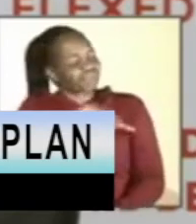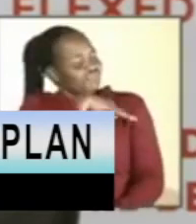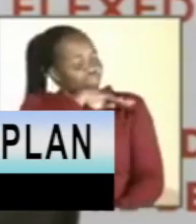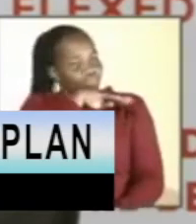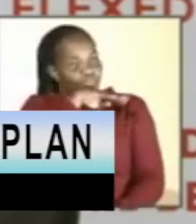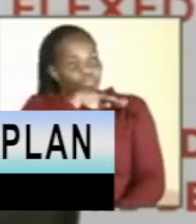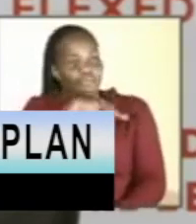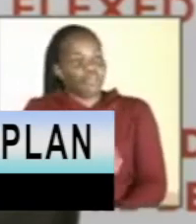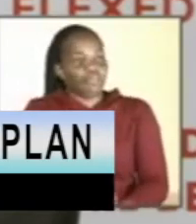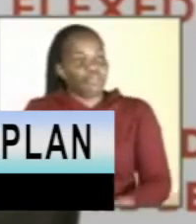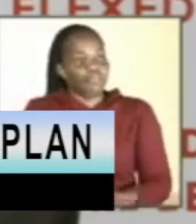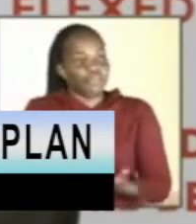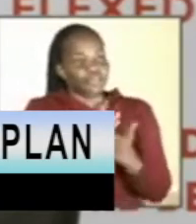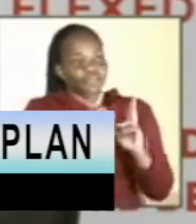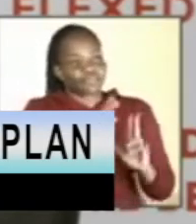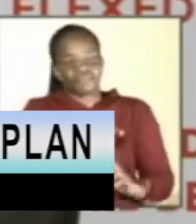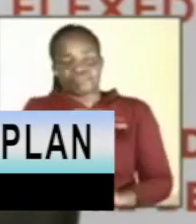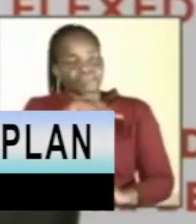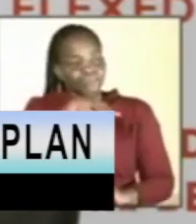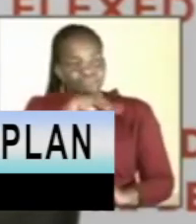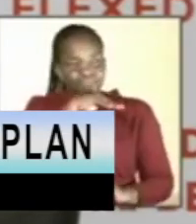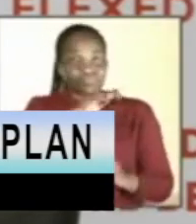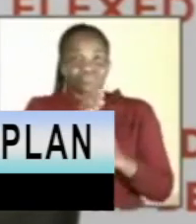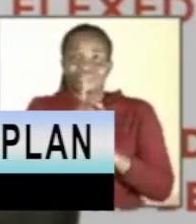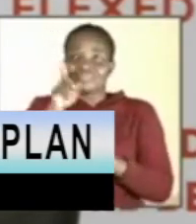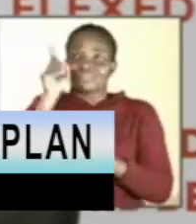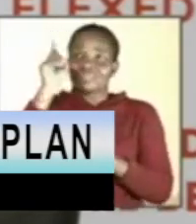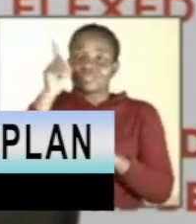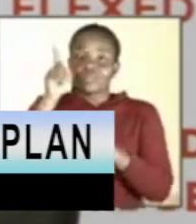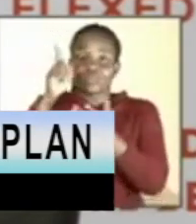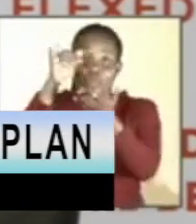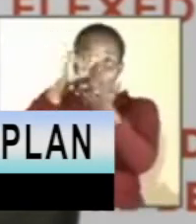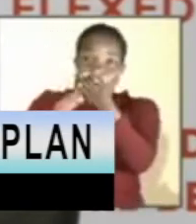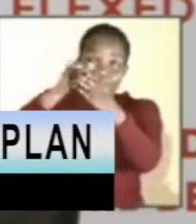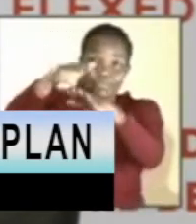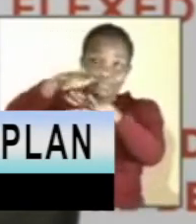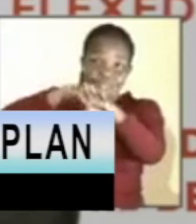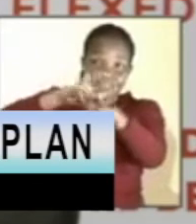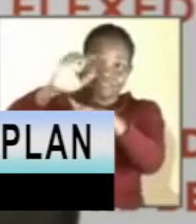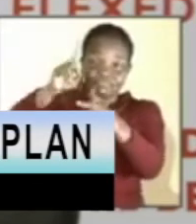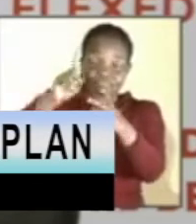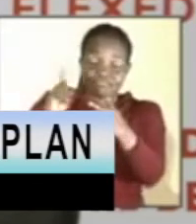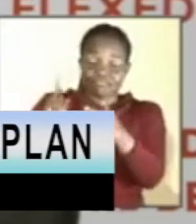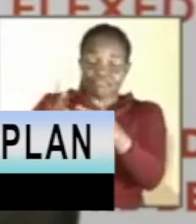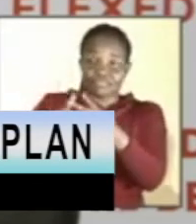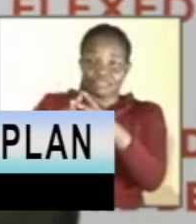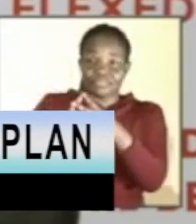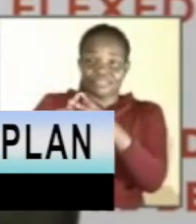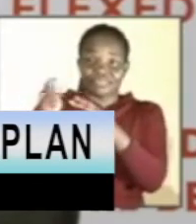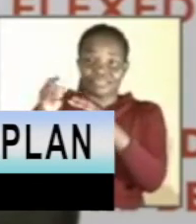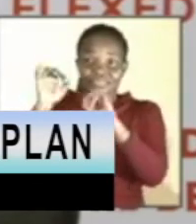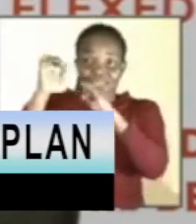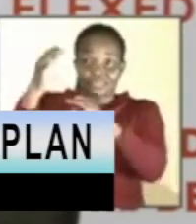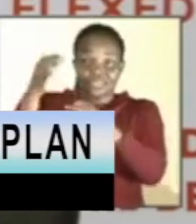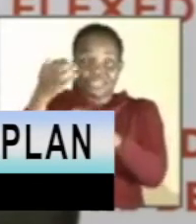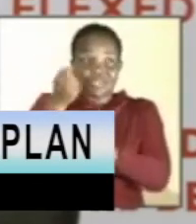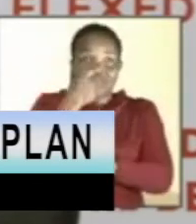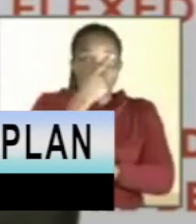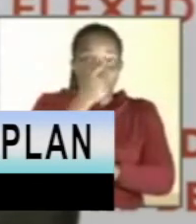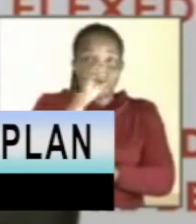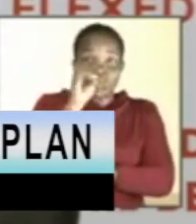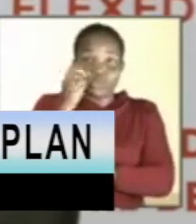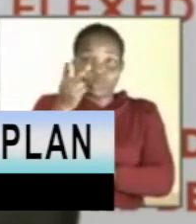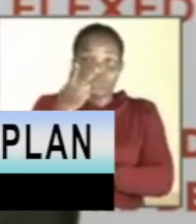centers. You find them in Klein Coupe at the airport and so on. So those ones stand at 102.